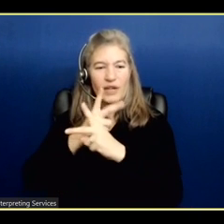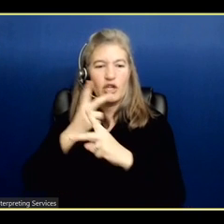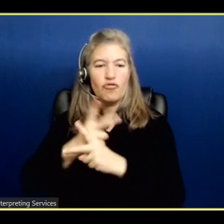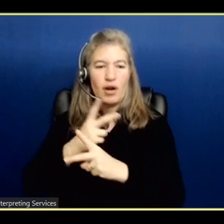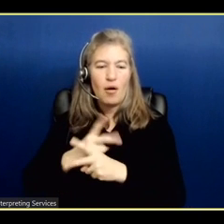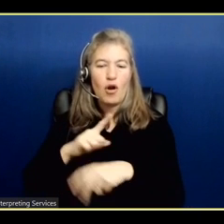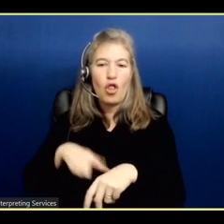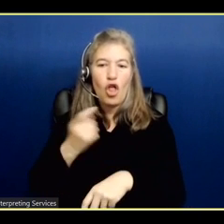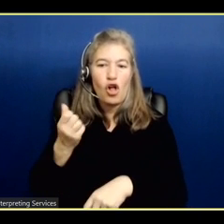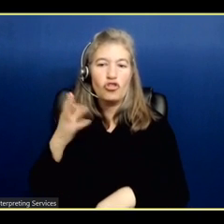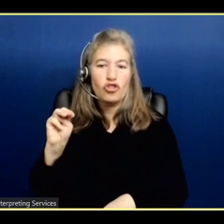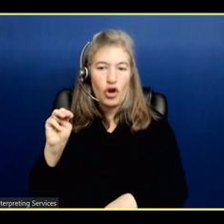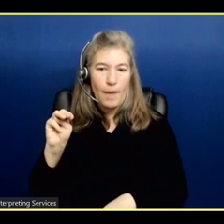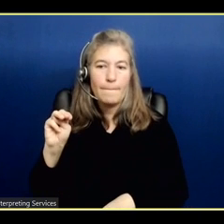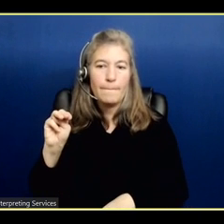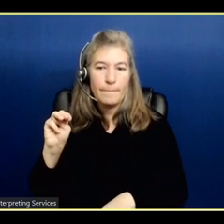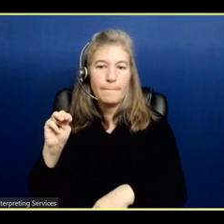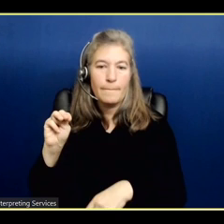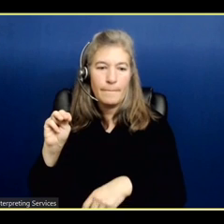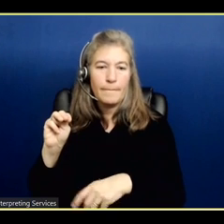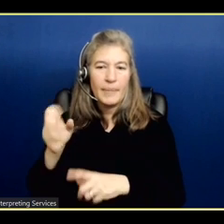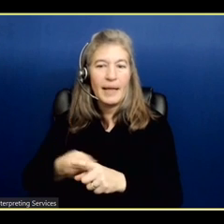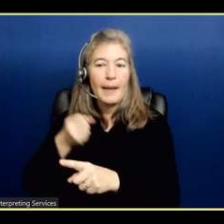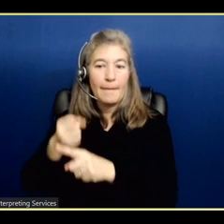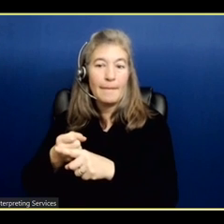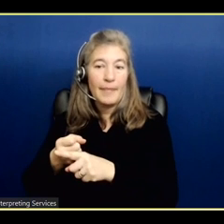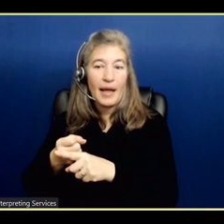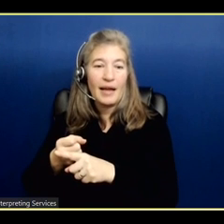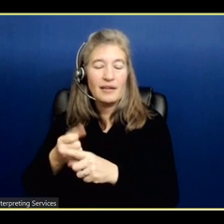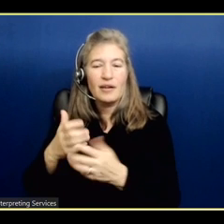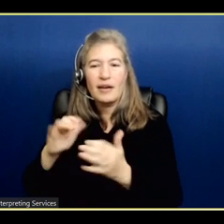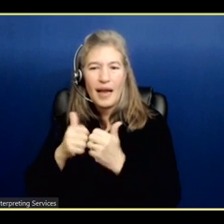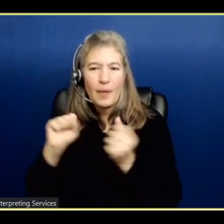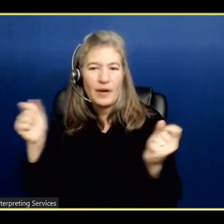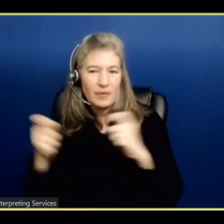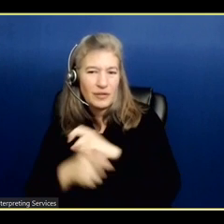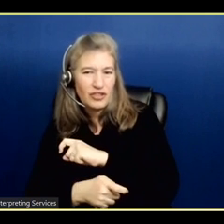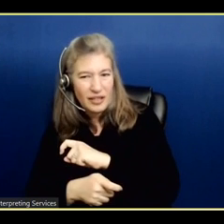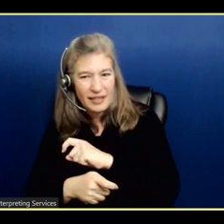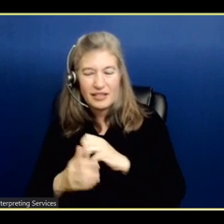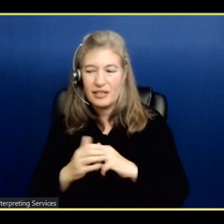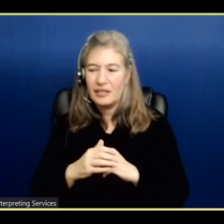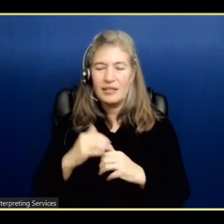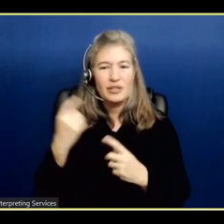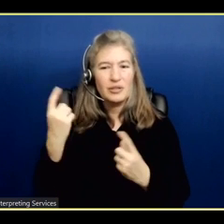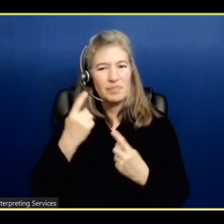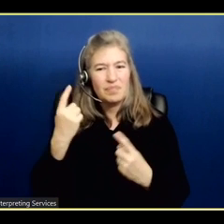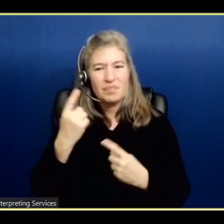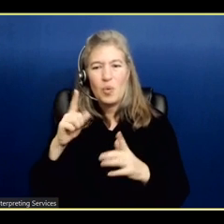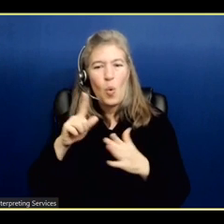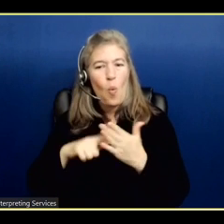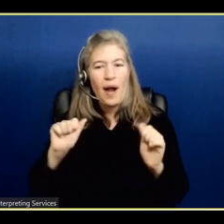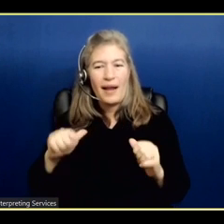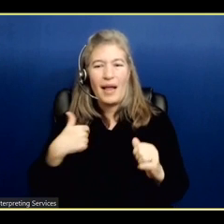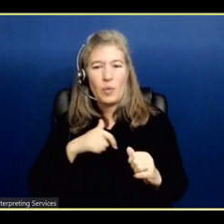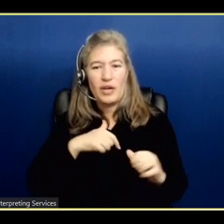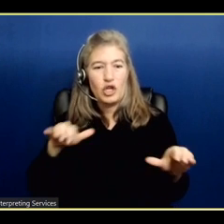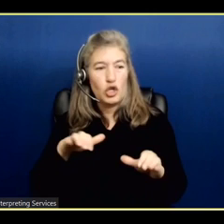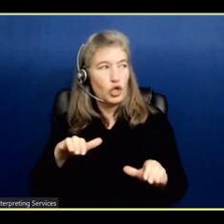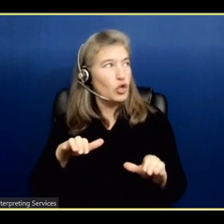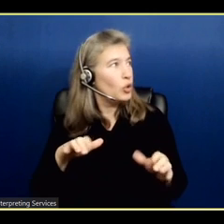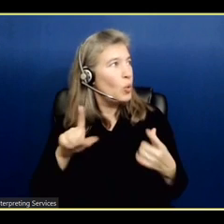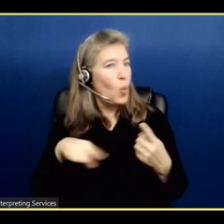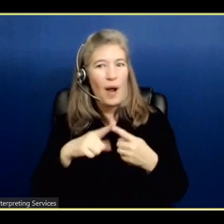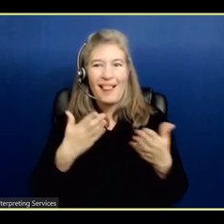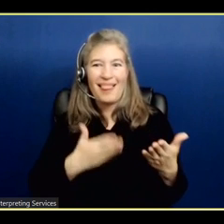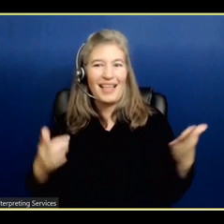unfounded associations. Number two, solidarity matters. Be an ally. Speak out against racially charged aggressions